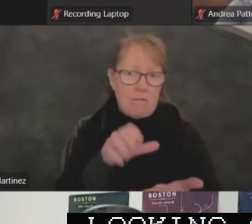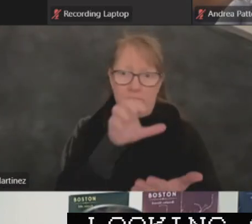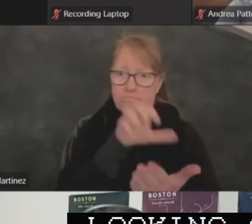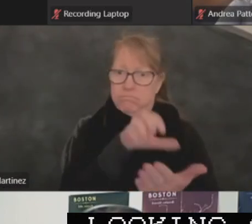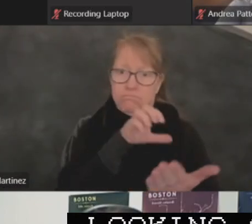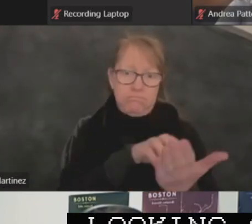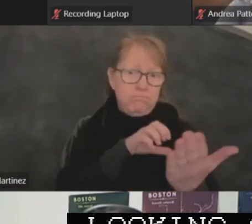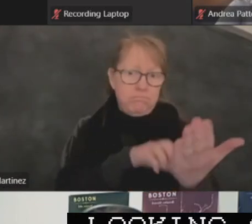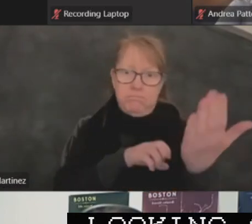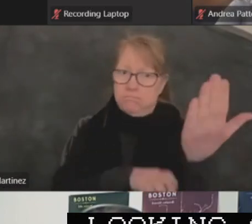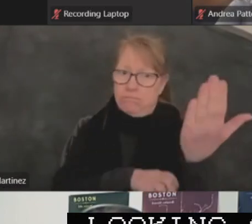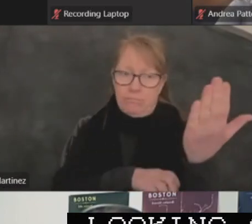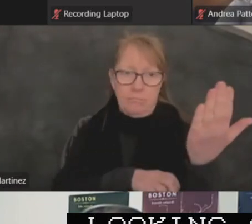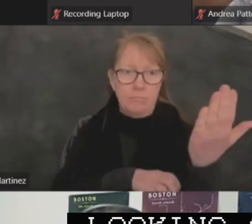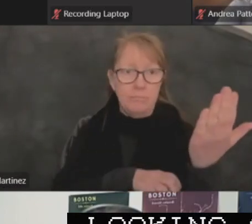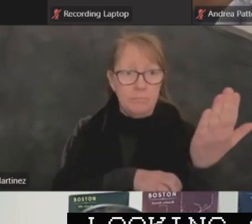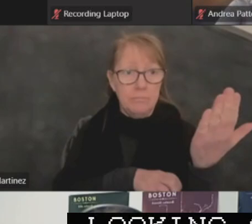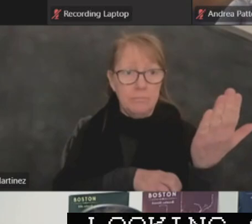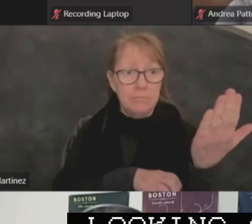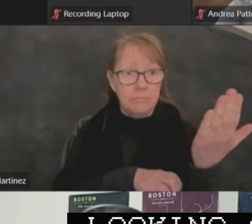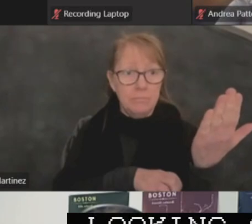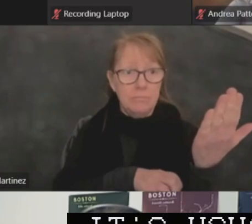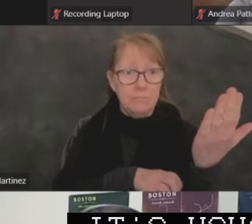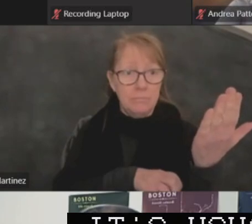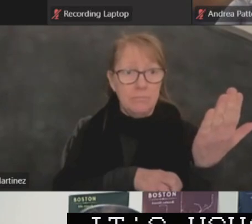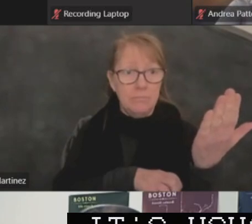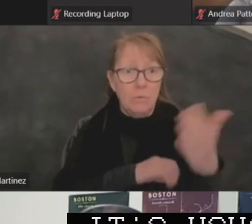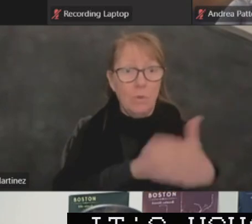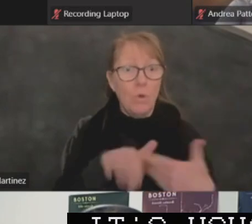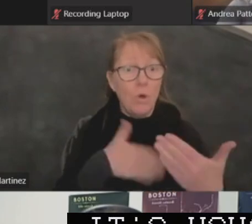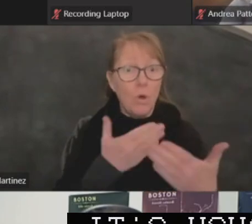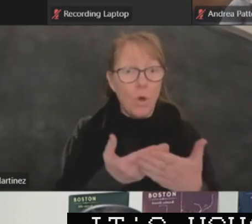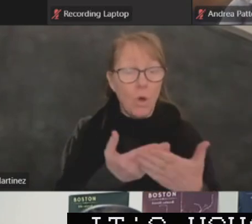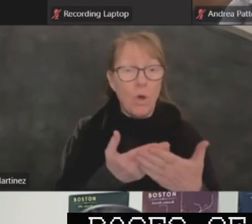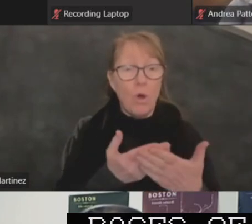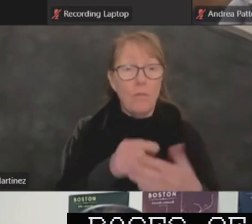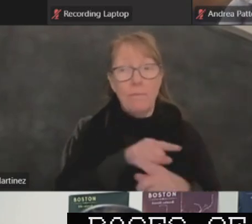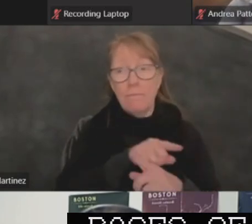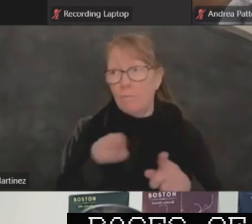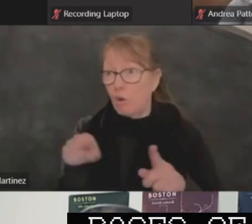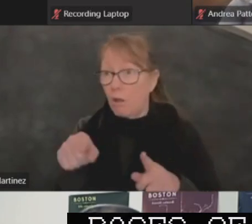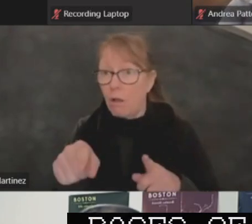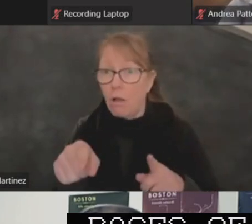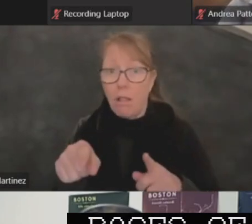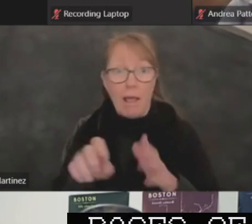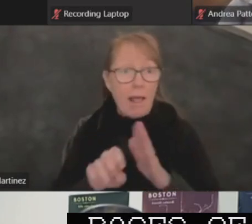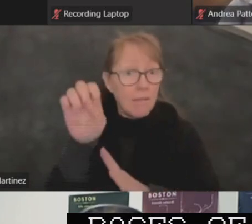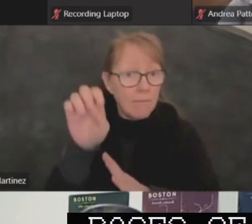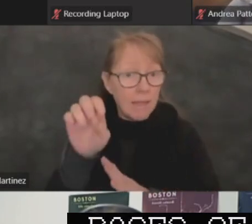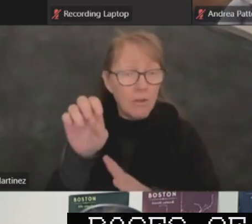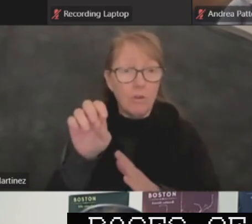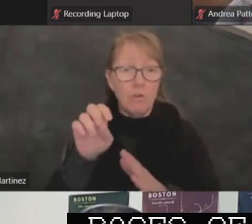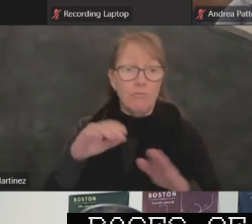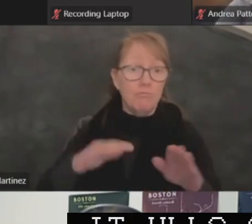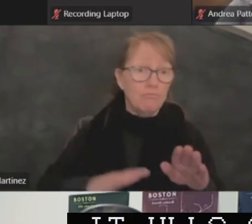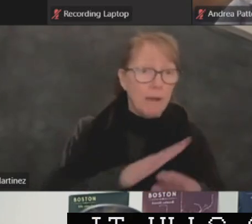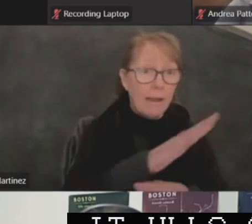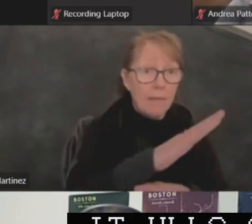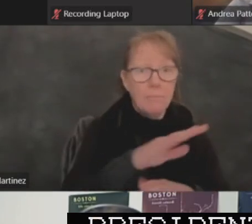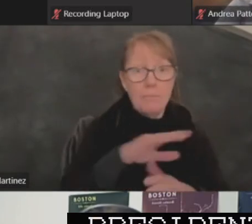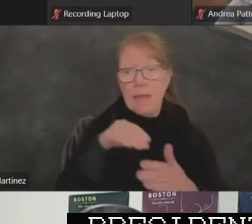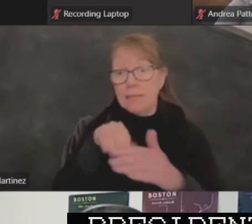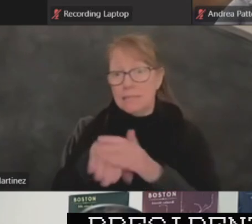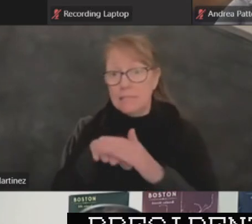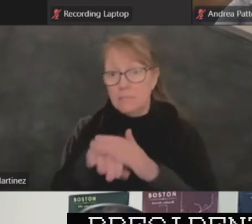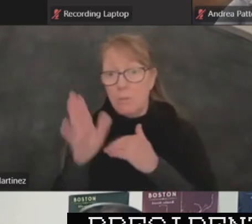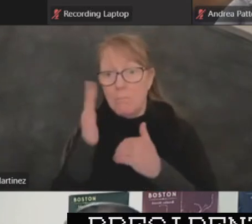paragraphs. So it pulls out like all the vertical connections, like where are the elevators, where are the ramps. It talks about accessible bedrooms, how many there